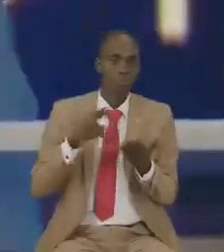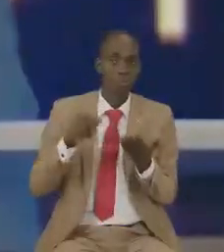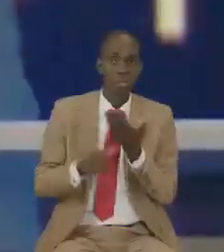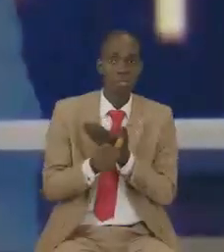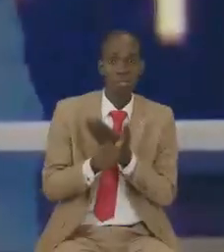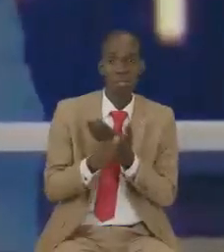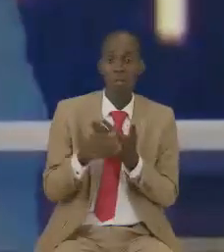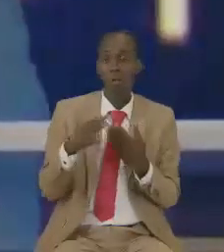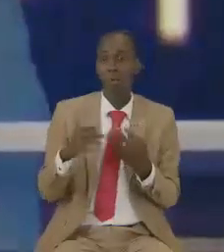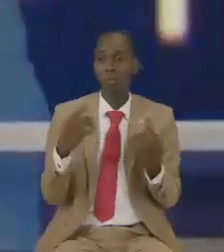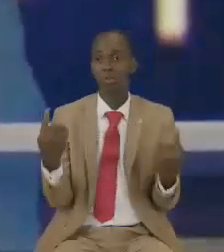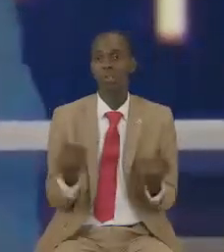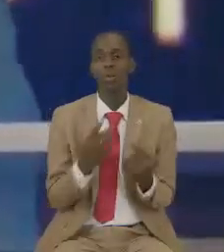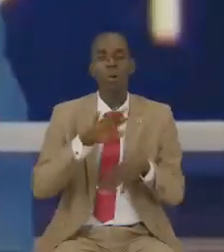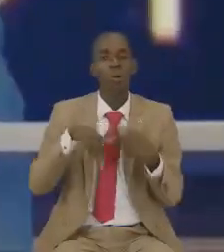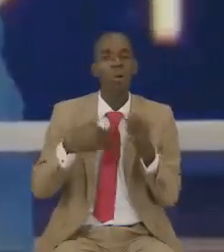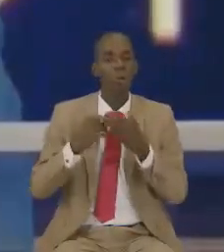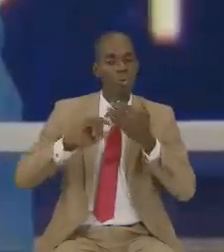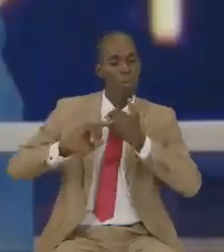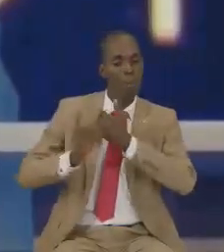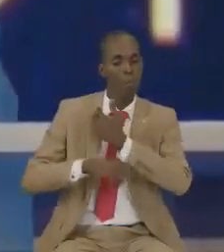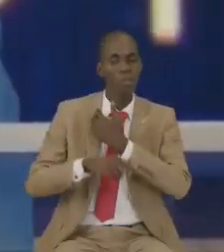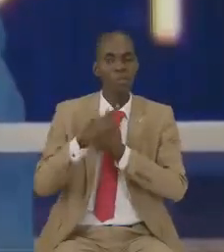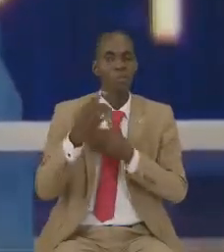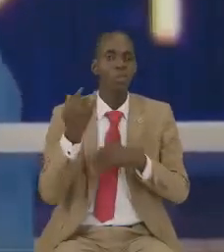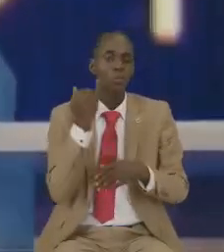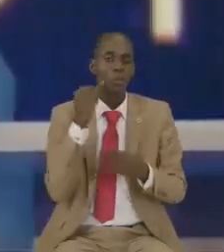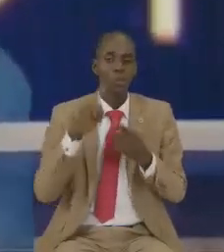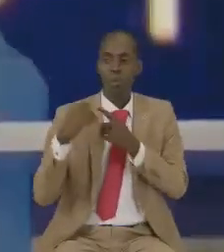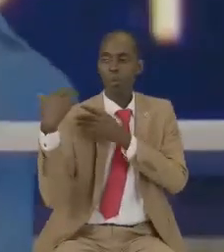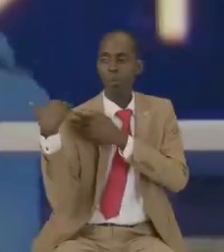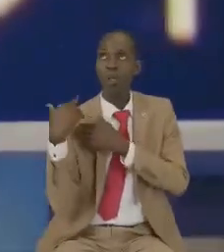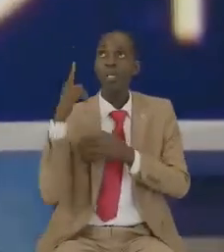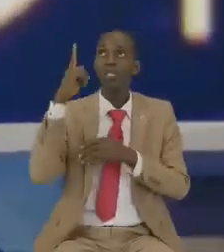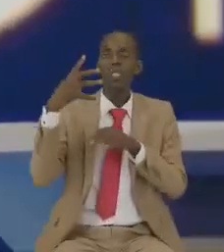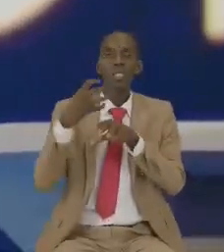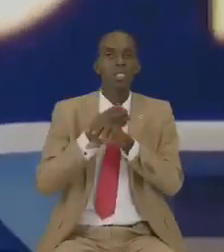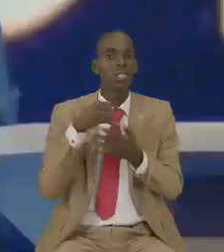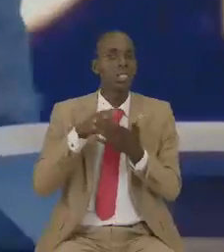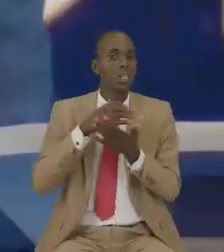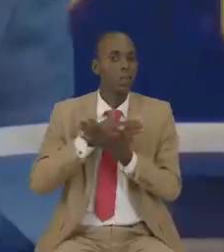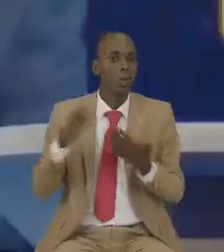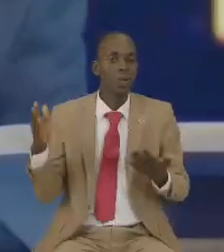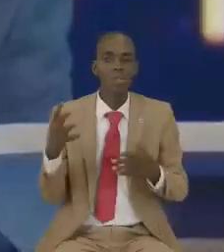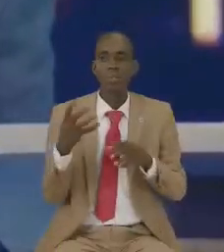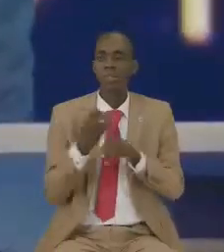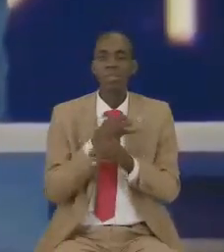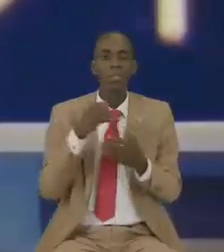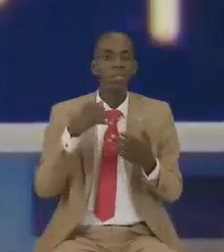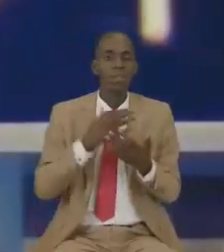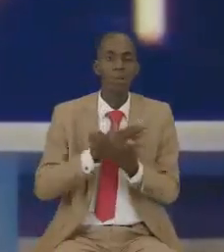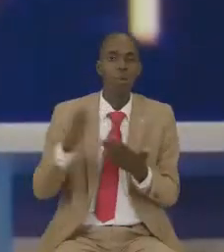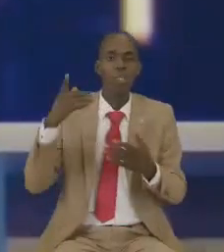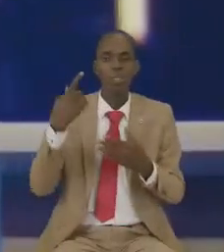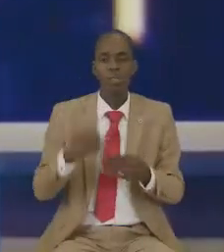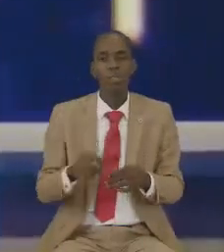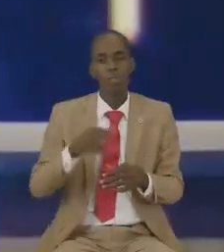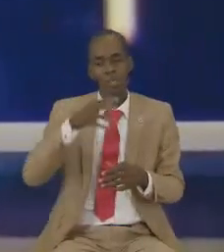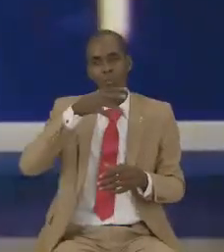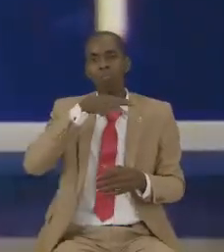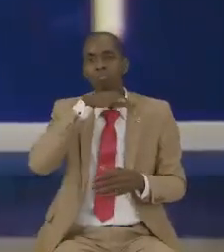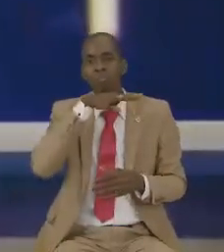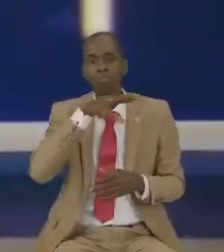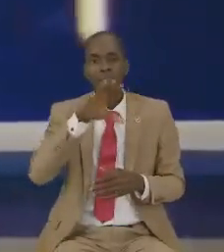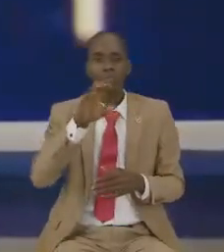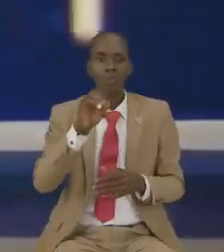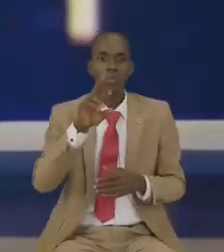sin, all the punishment you should have borne. He takes that away. He takes away the corruption of sin.